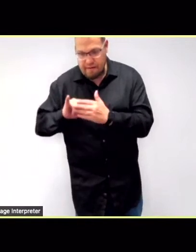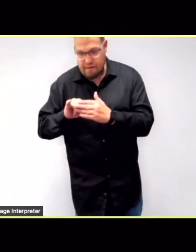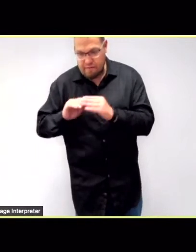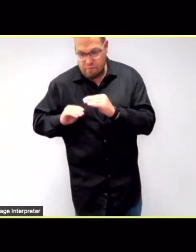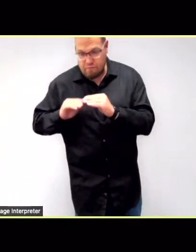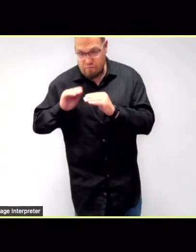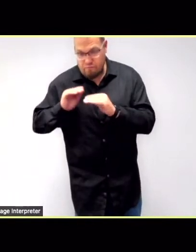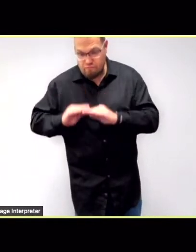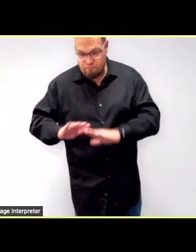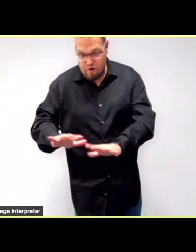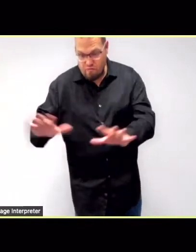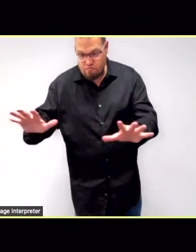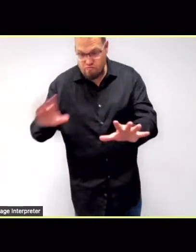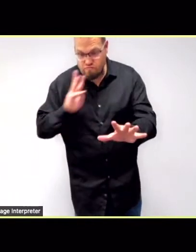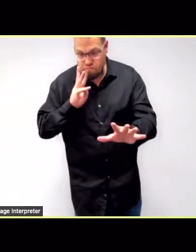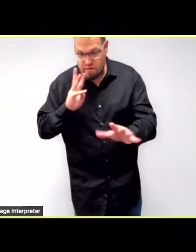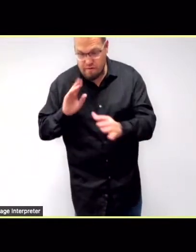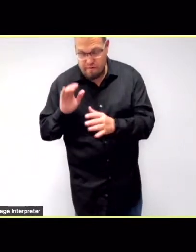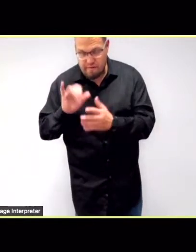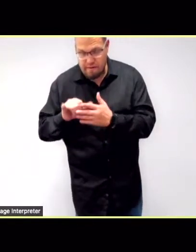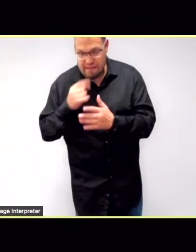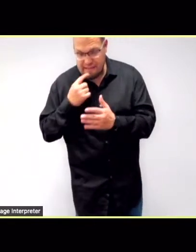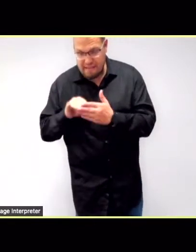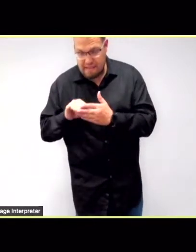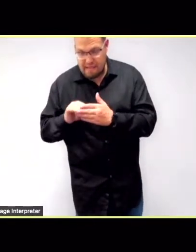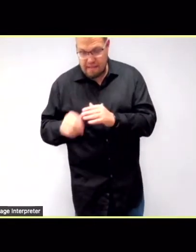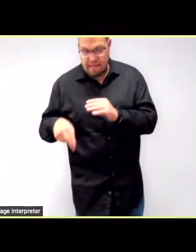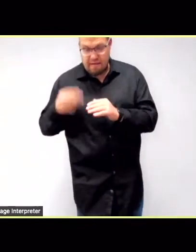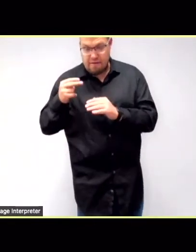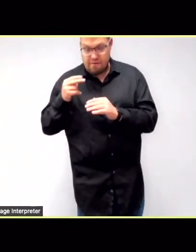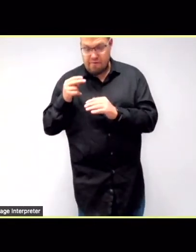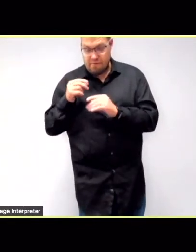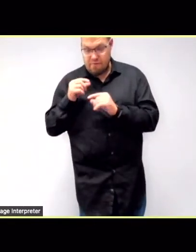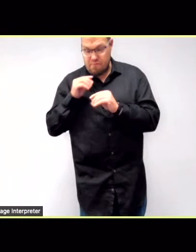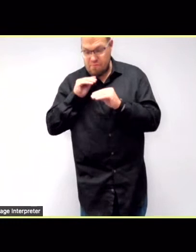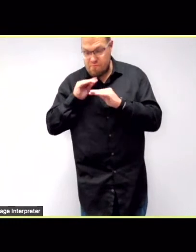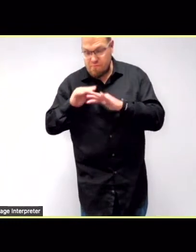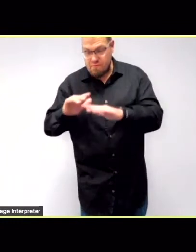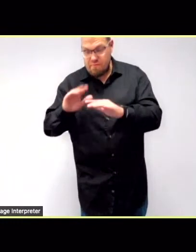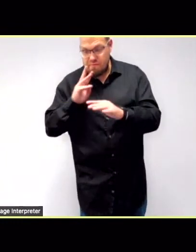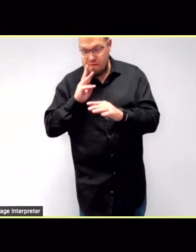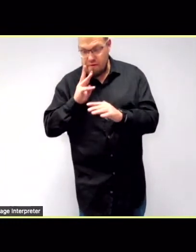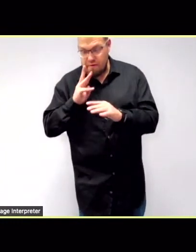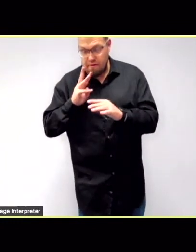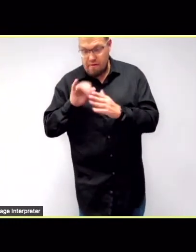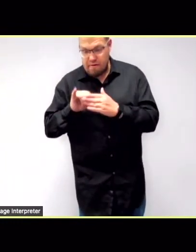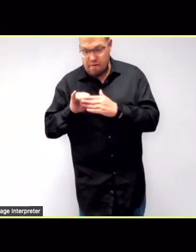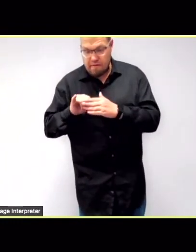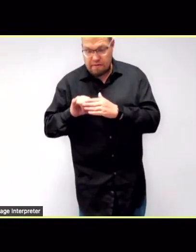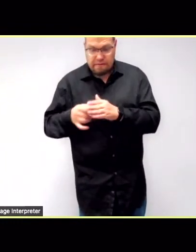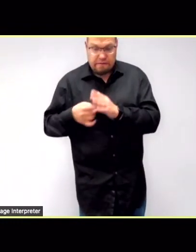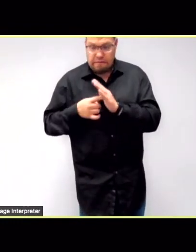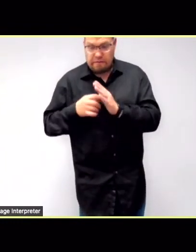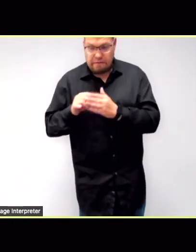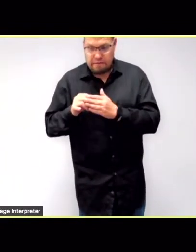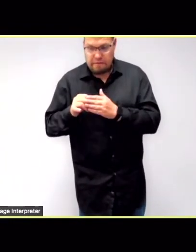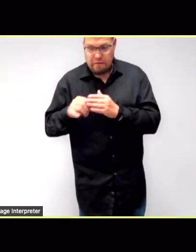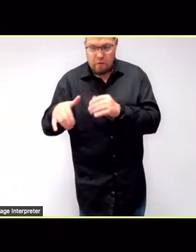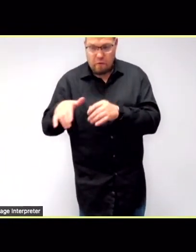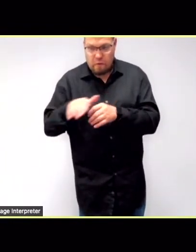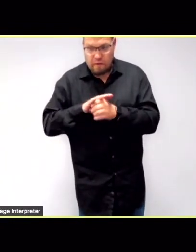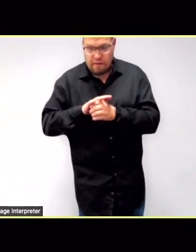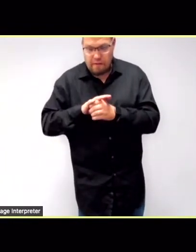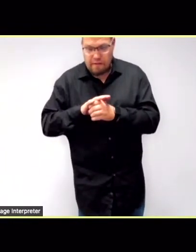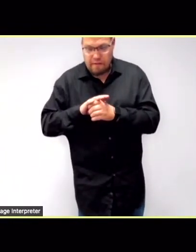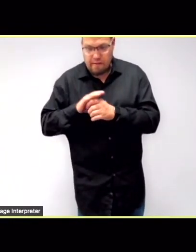that the higher groundwater concentrations, whether the background or related to that release, are also located proximate to the